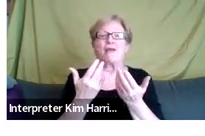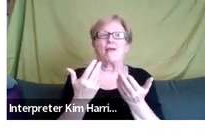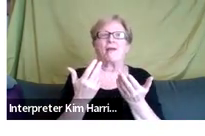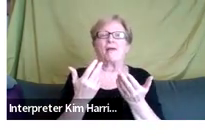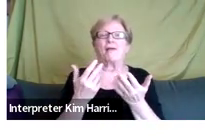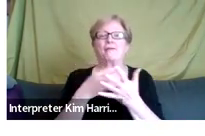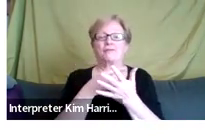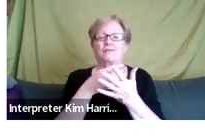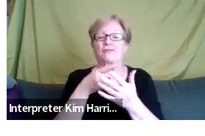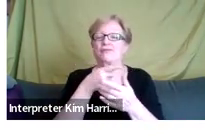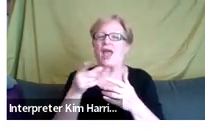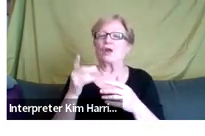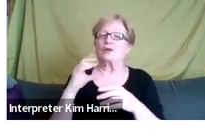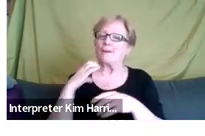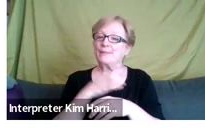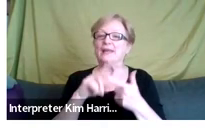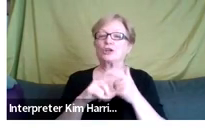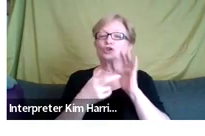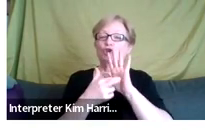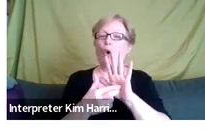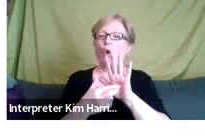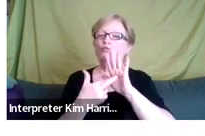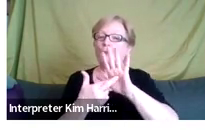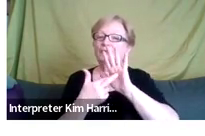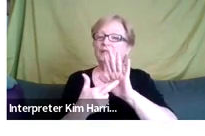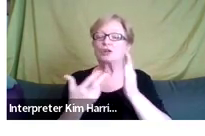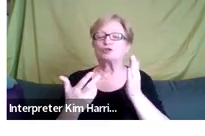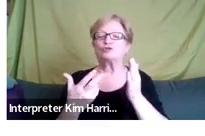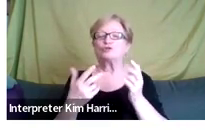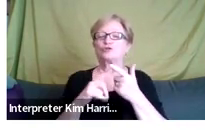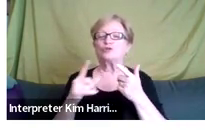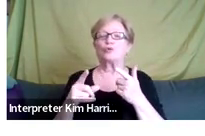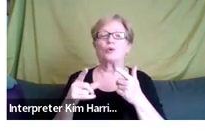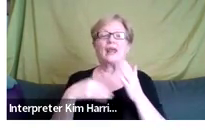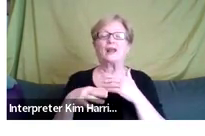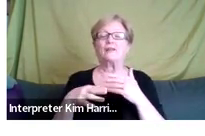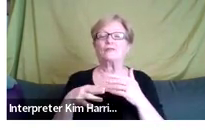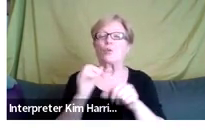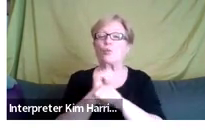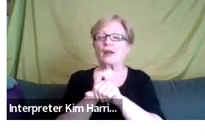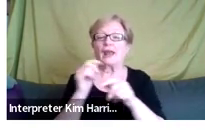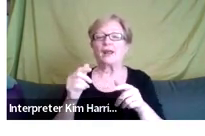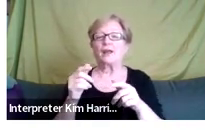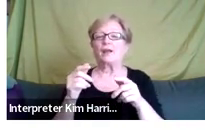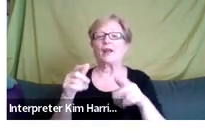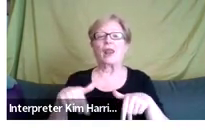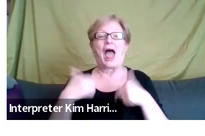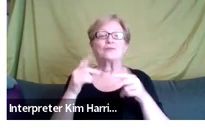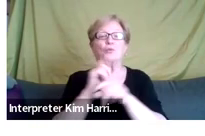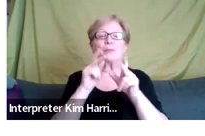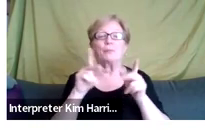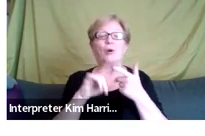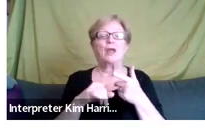that bring representation to marginalized communities, speak